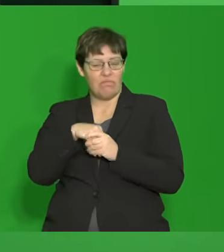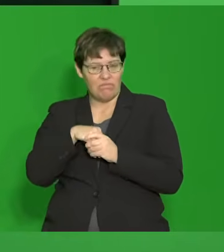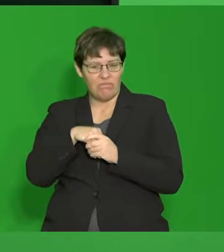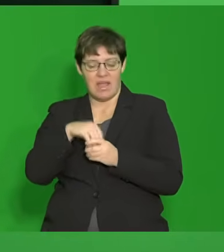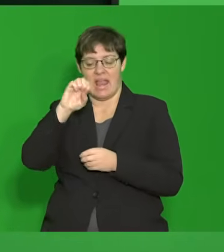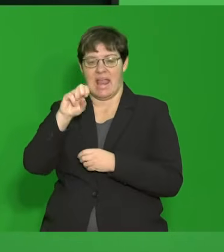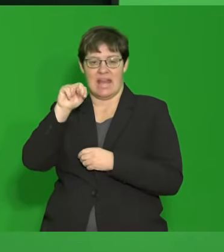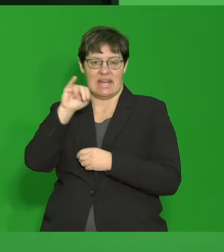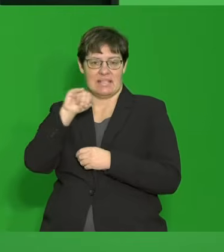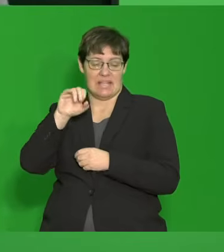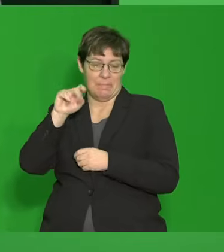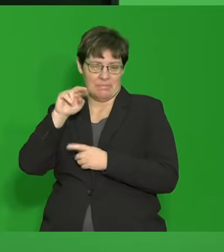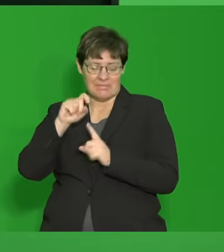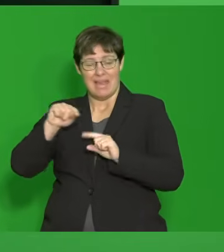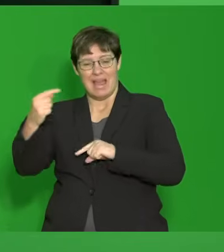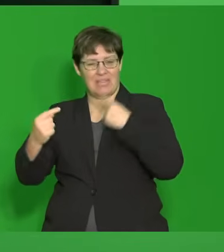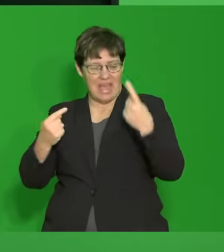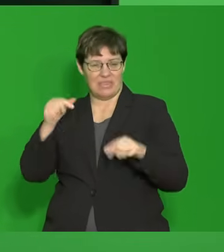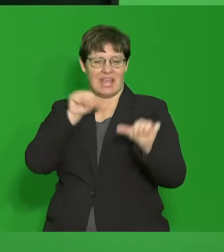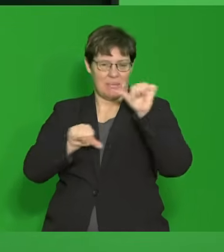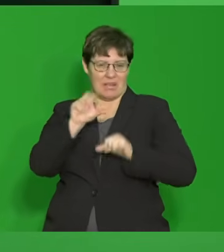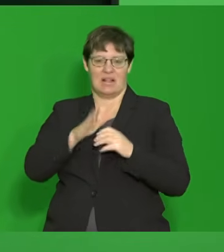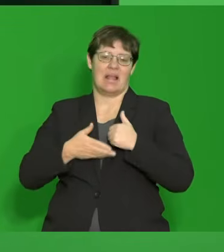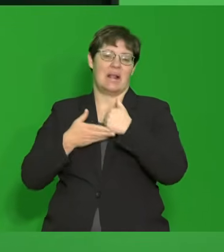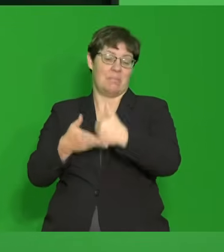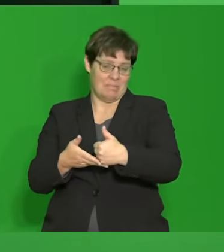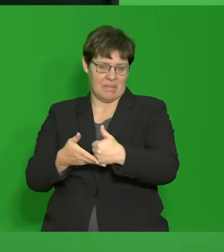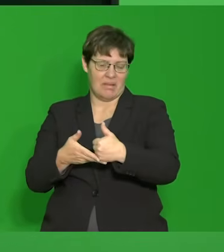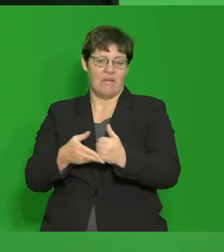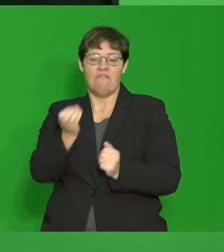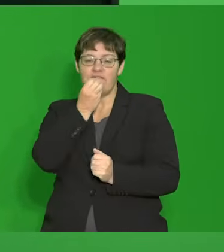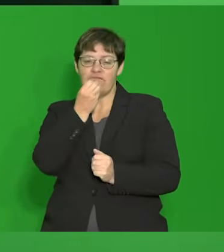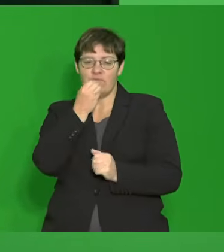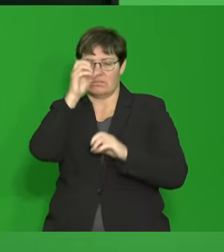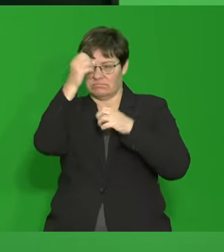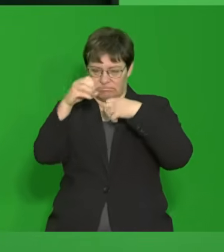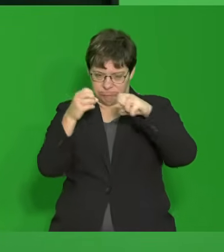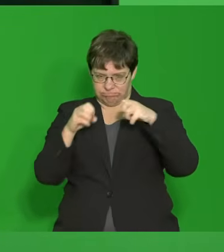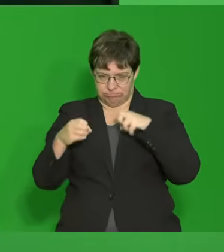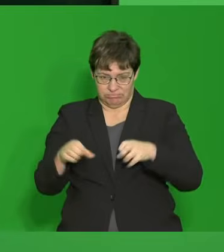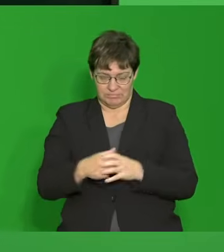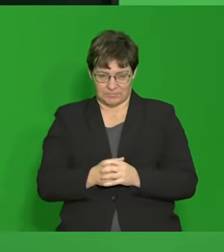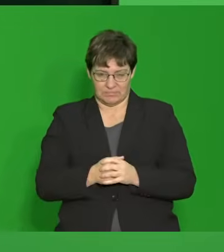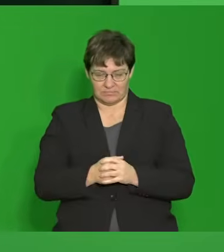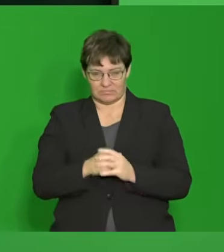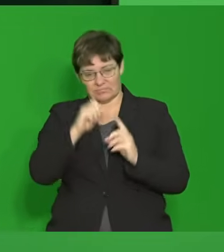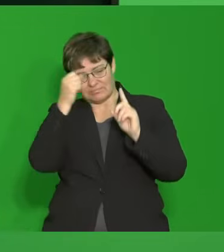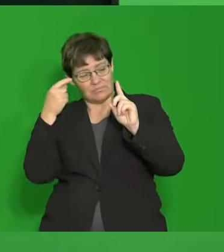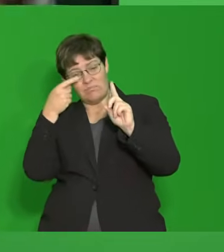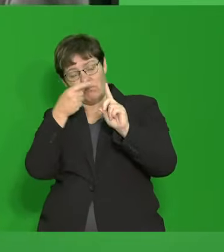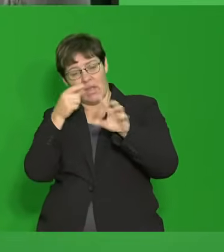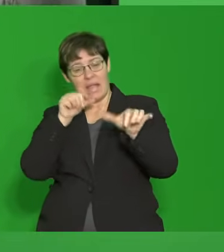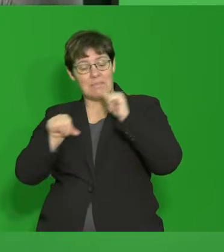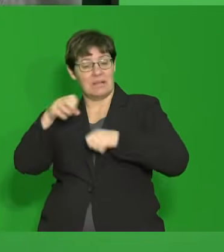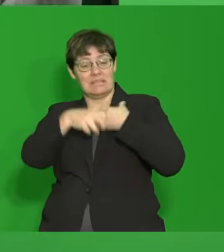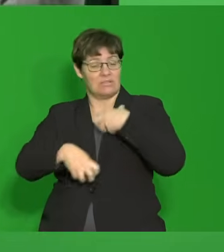of enzymes and other chemicals that assist in breaking down the food. The objective of chemical digestion is to be